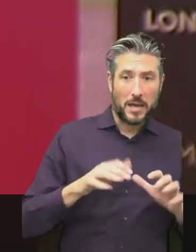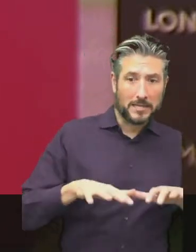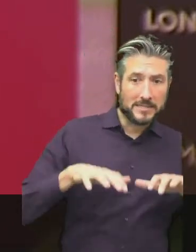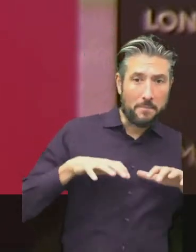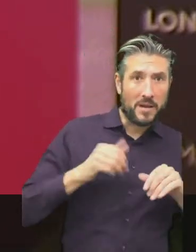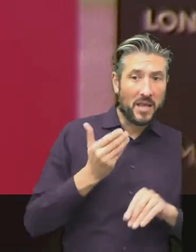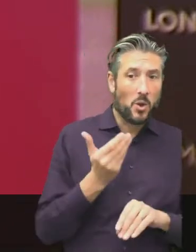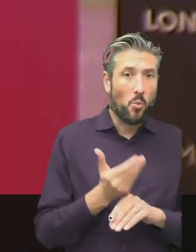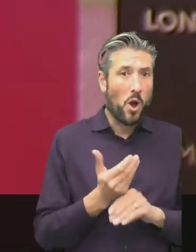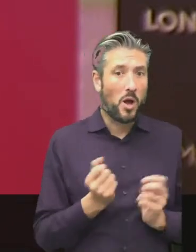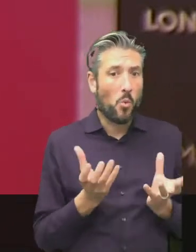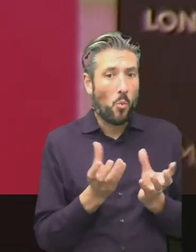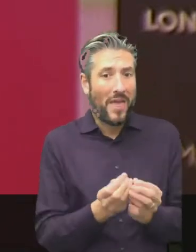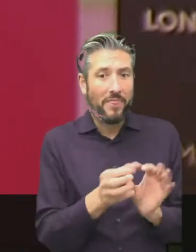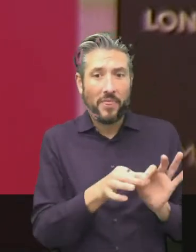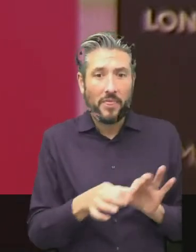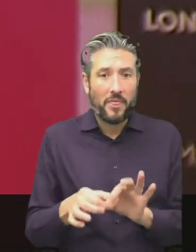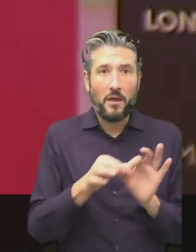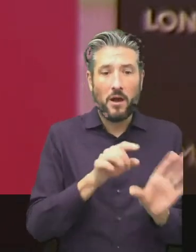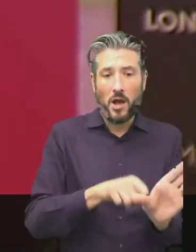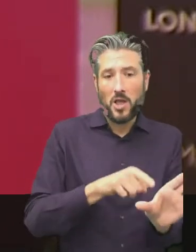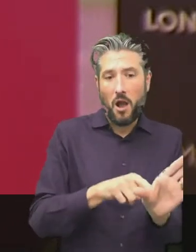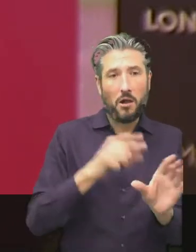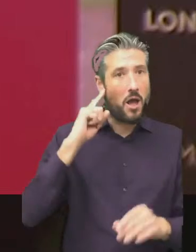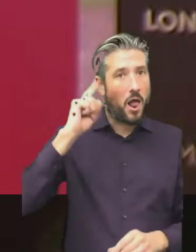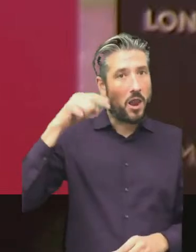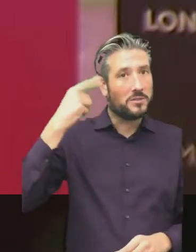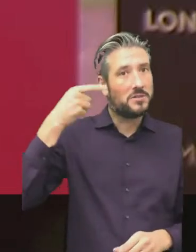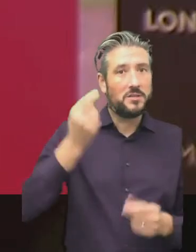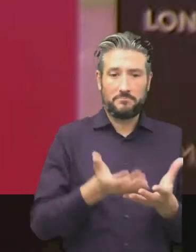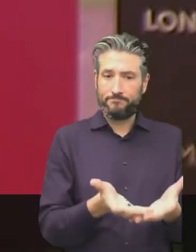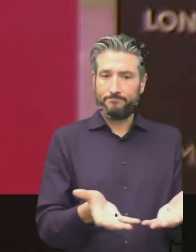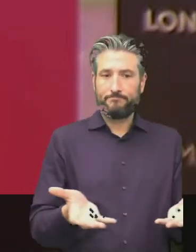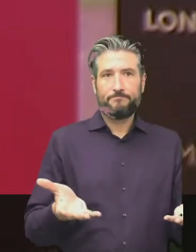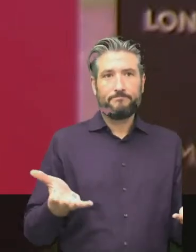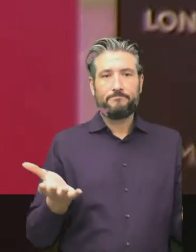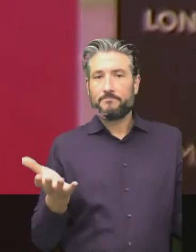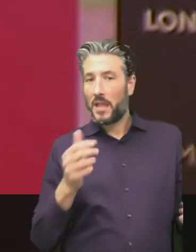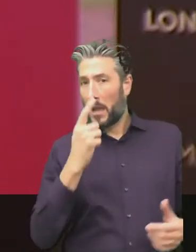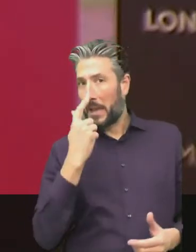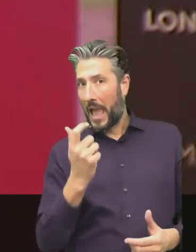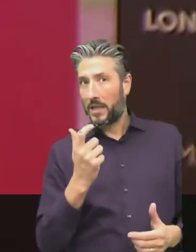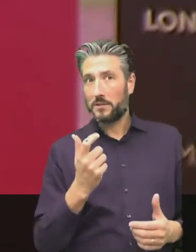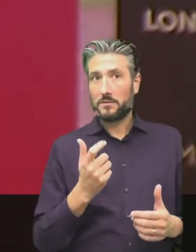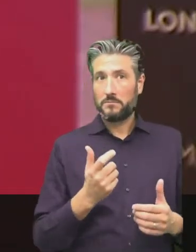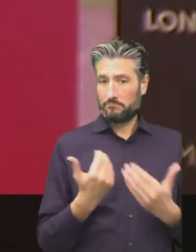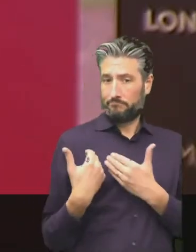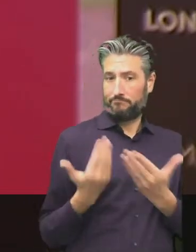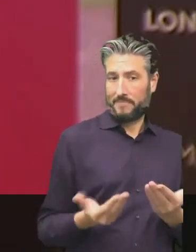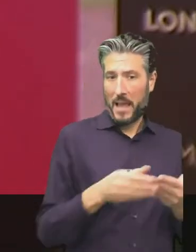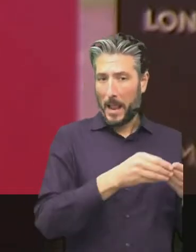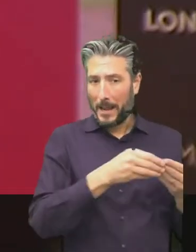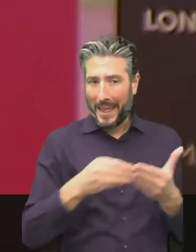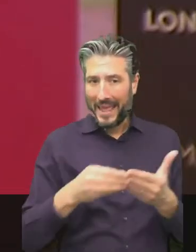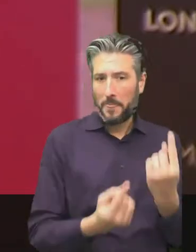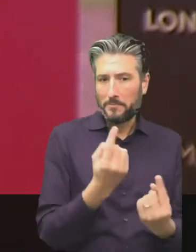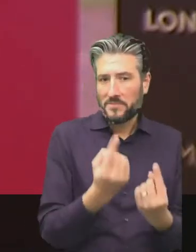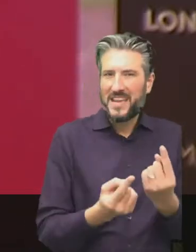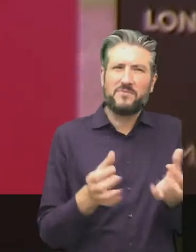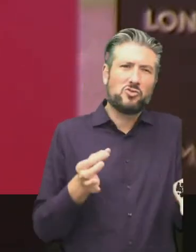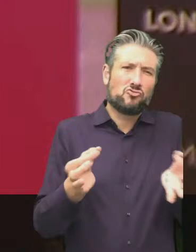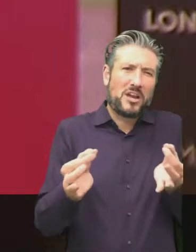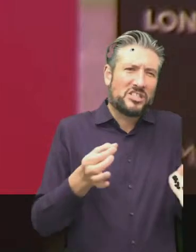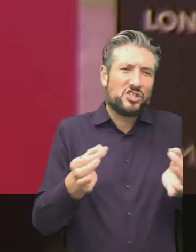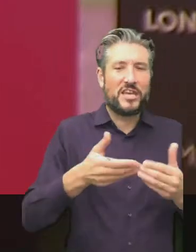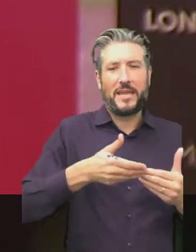Londoners to address these issues and develop a youth-led strategy? Mr. Mayor, question from Sumaya,